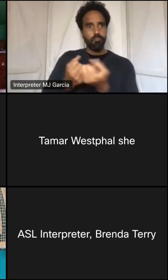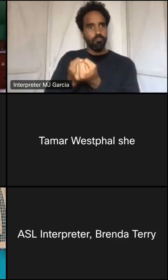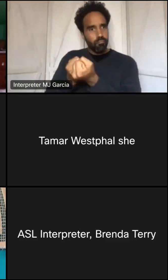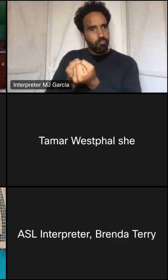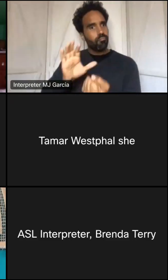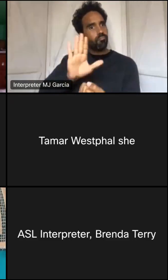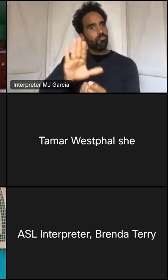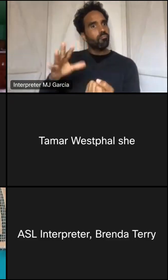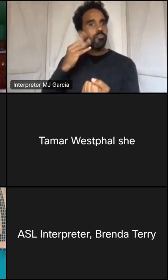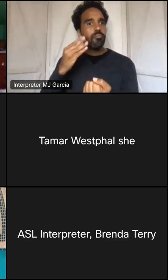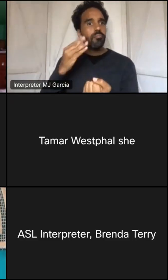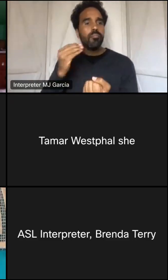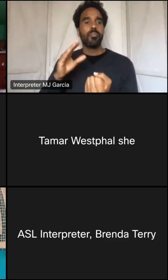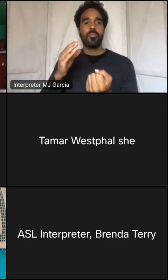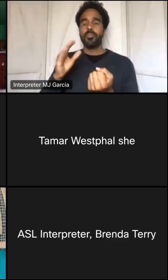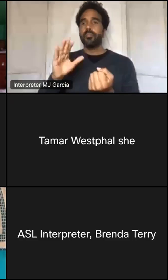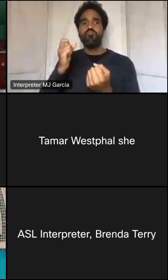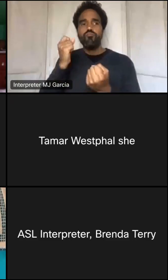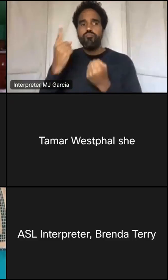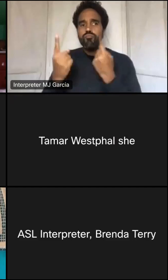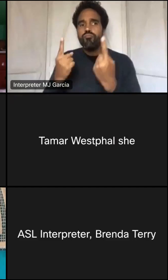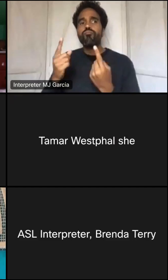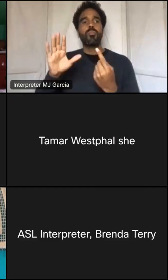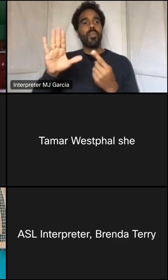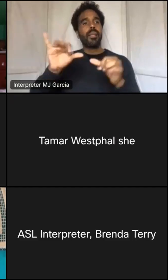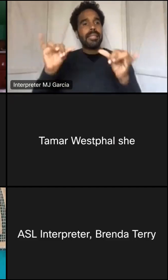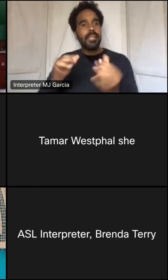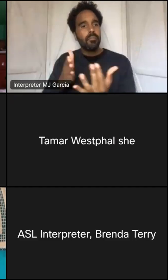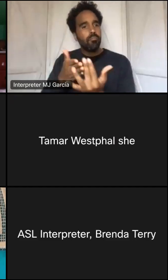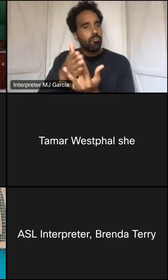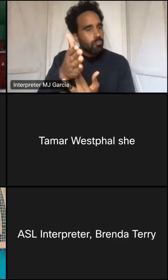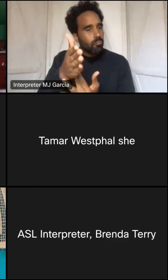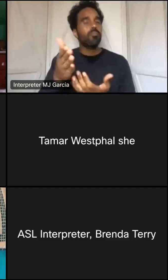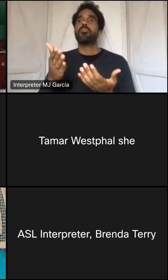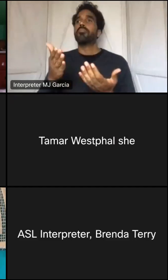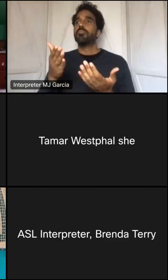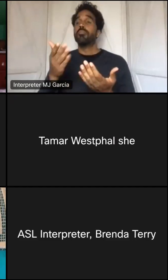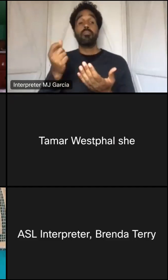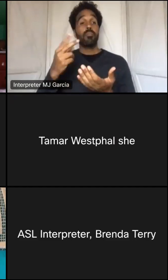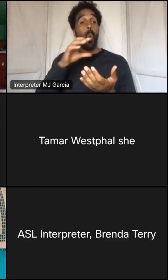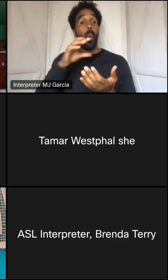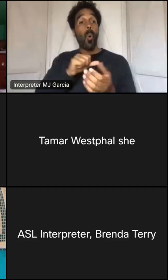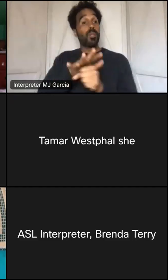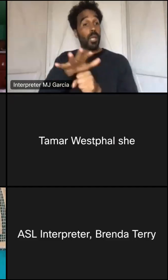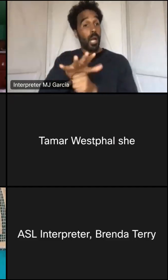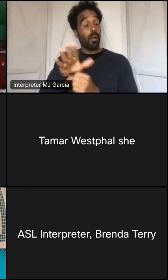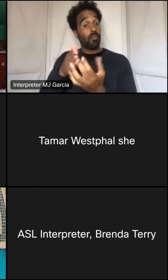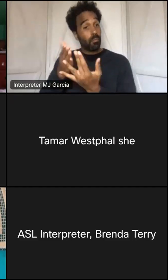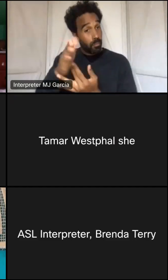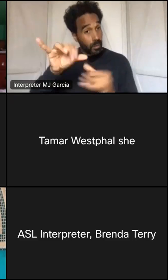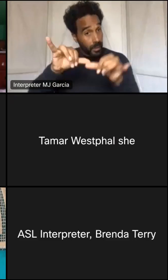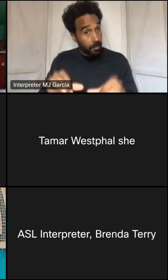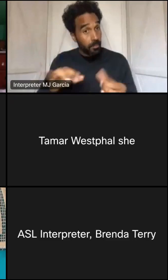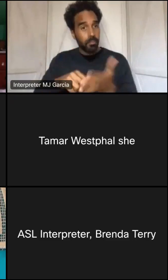experiences, they're navigating systems, and if they're old enough to navigate a system, they're old enough to talk about what